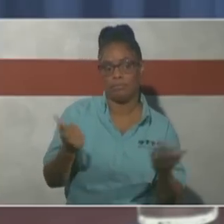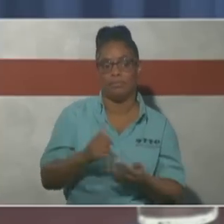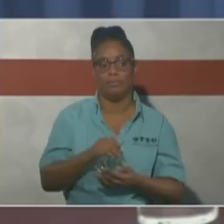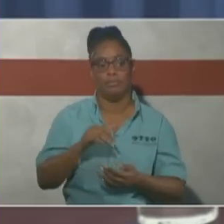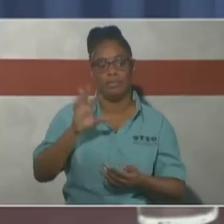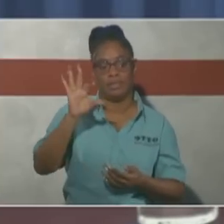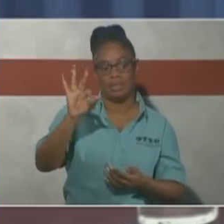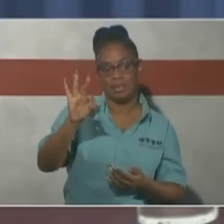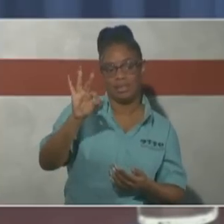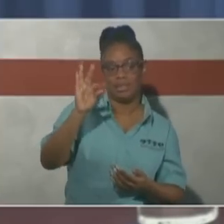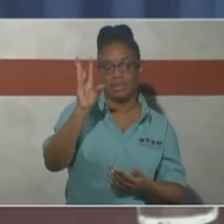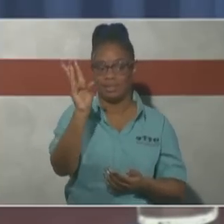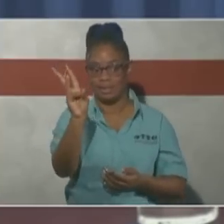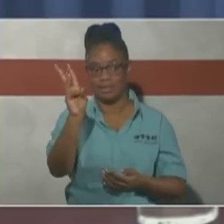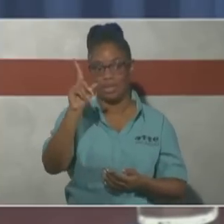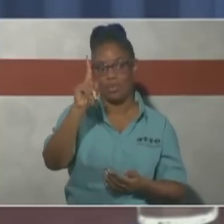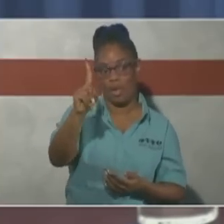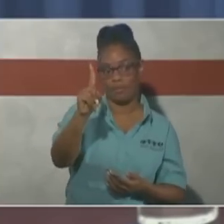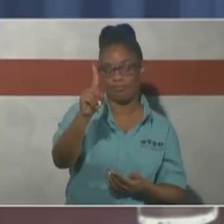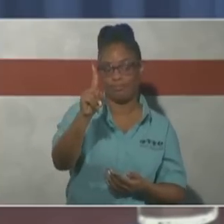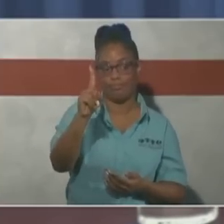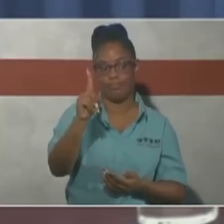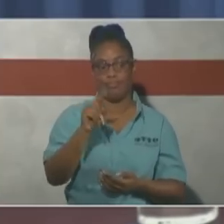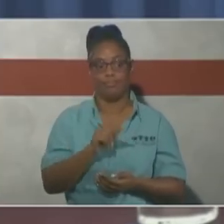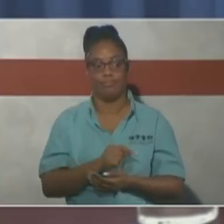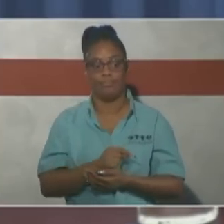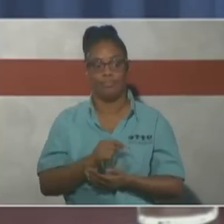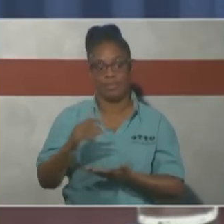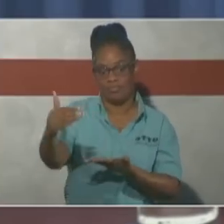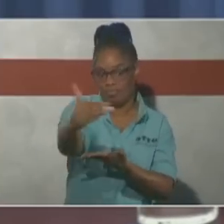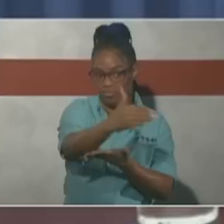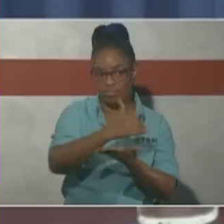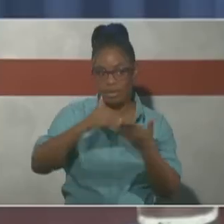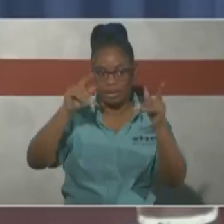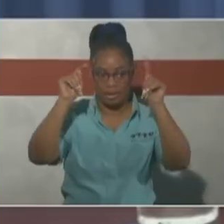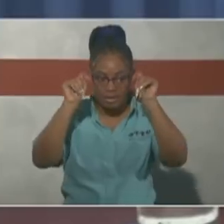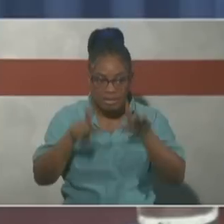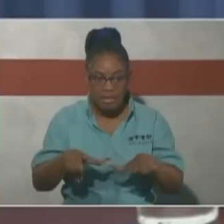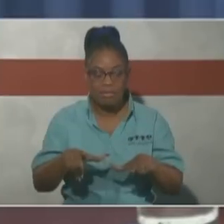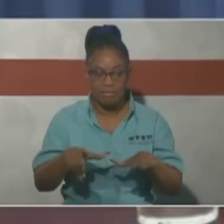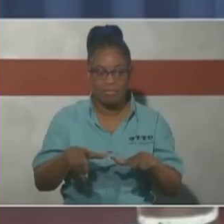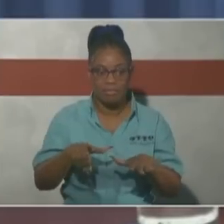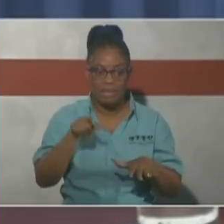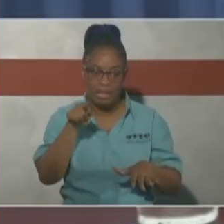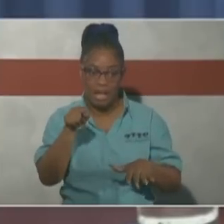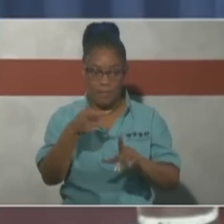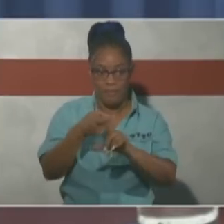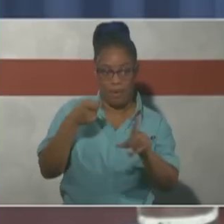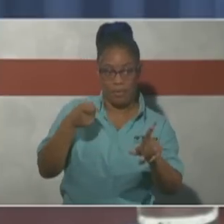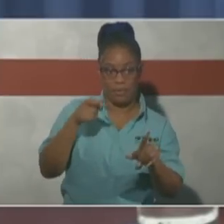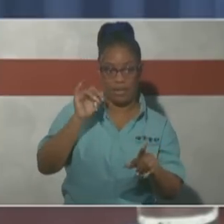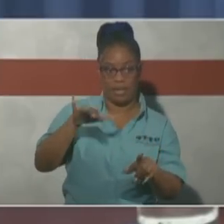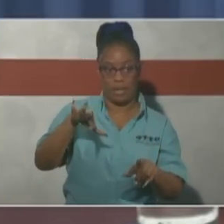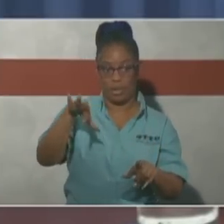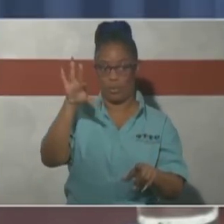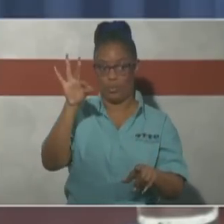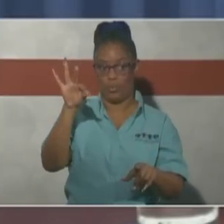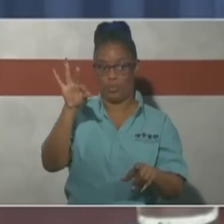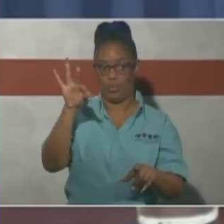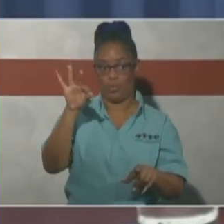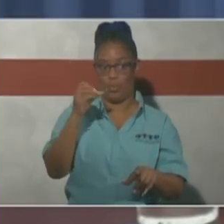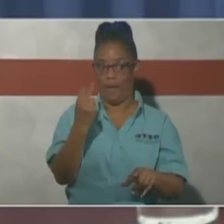blood samples. The total number of samples collected, whether you are vaccinated or unvaccinated,